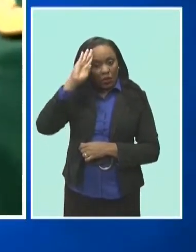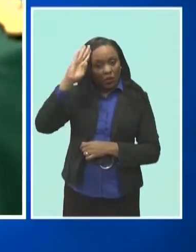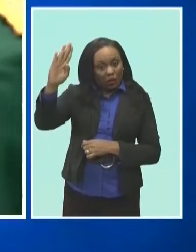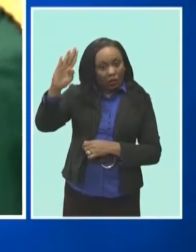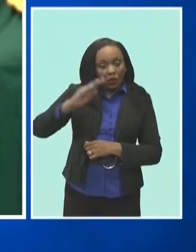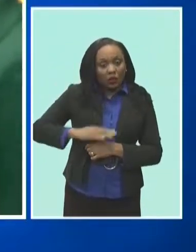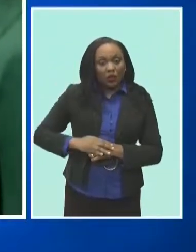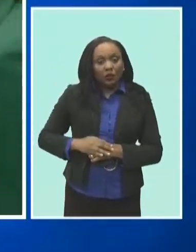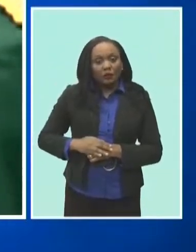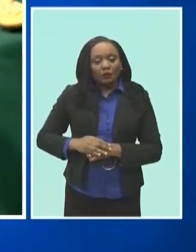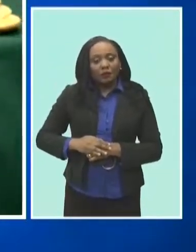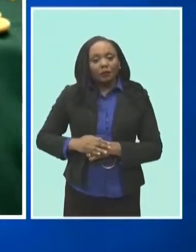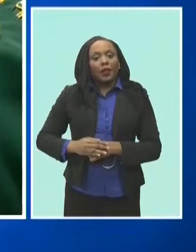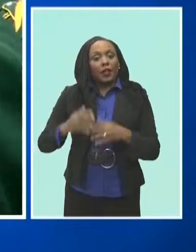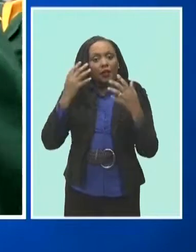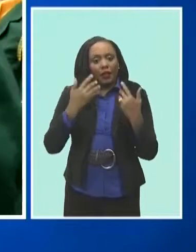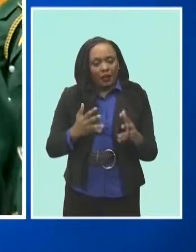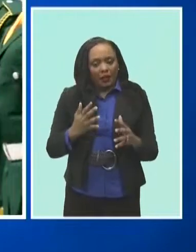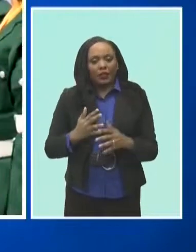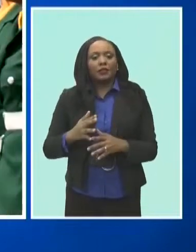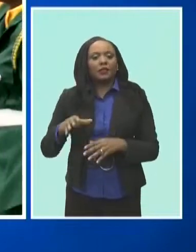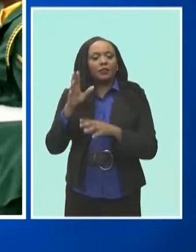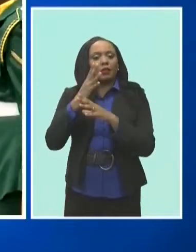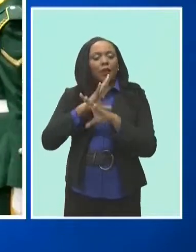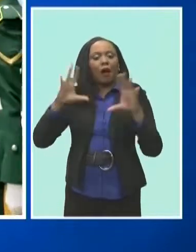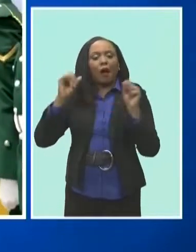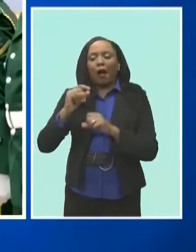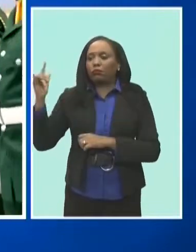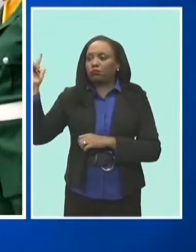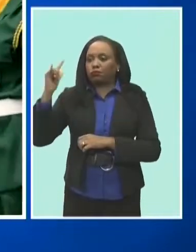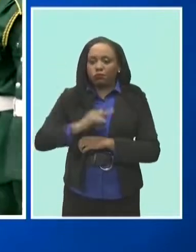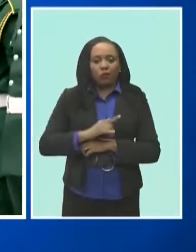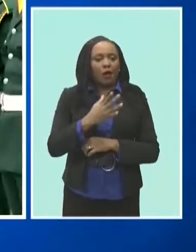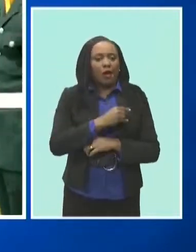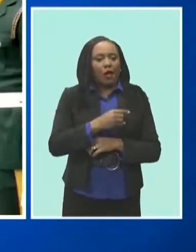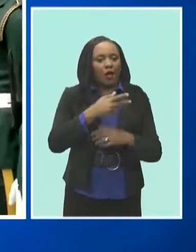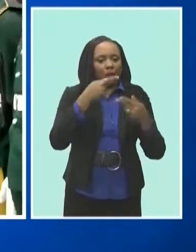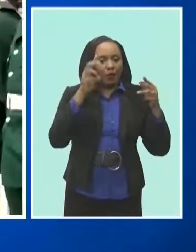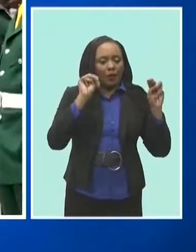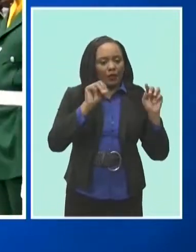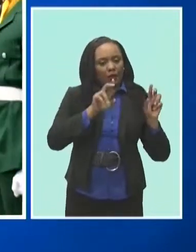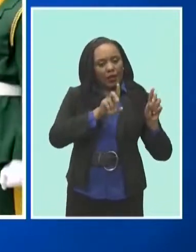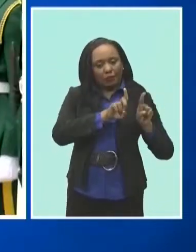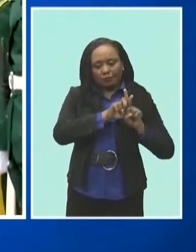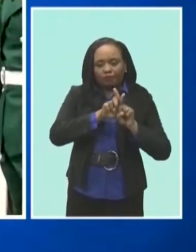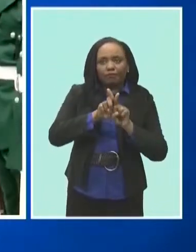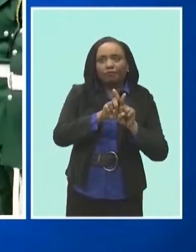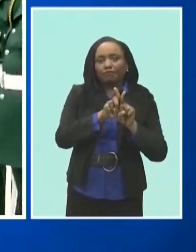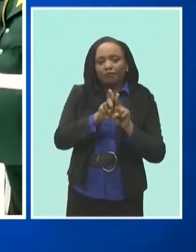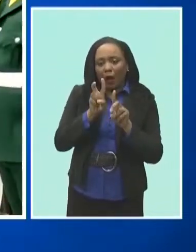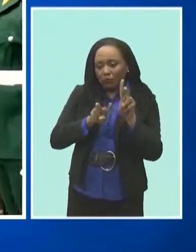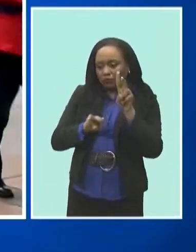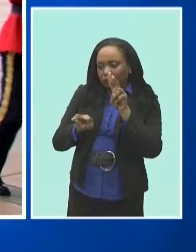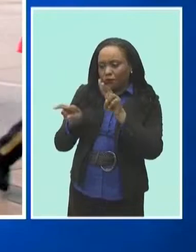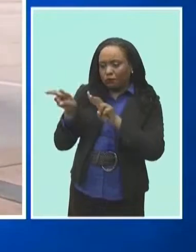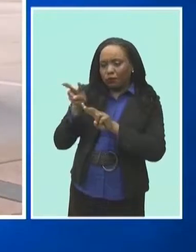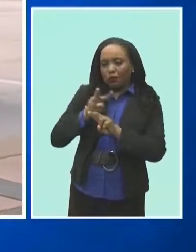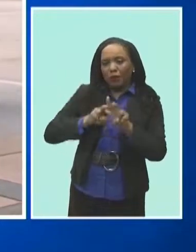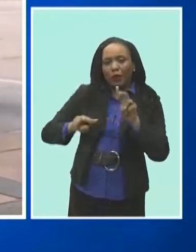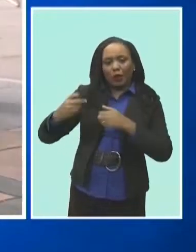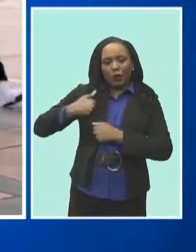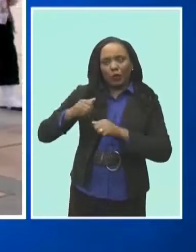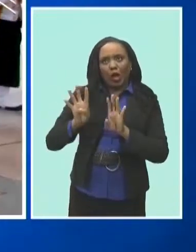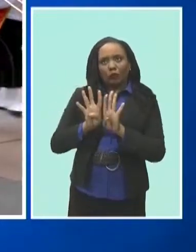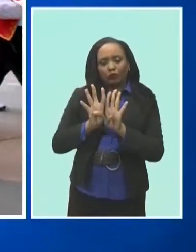Before President Akufo-Addo, accompanied by Prime Minister Motley, inspected the troops assembled on the tarmac. The